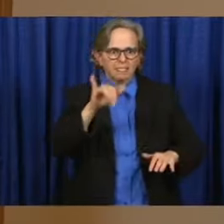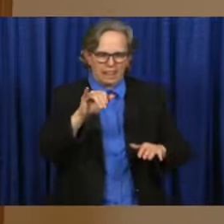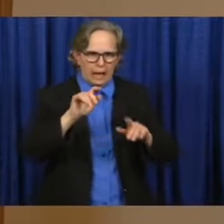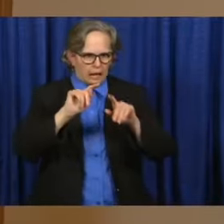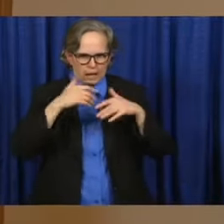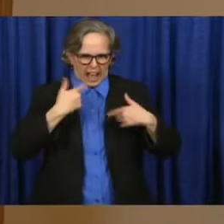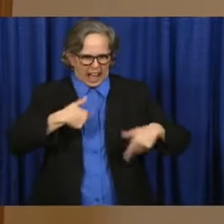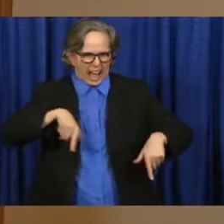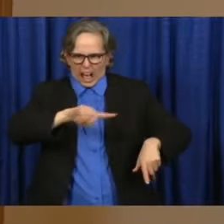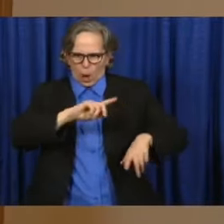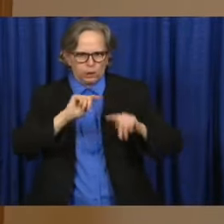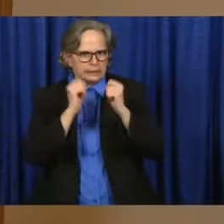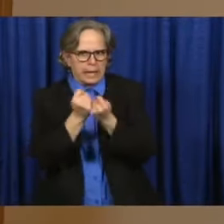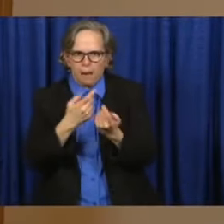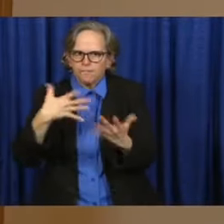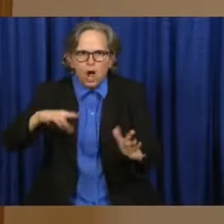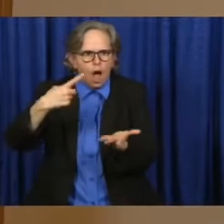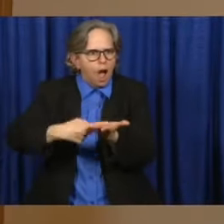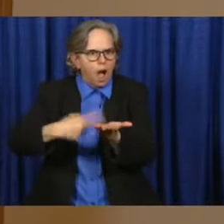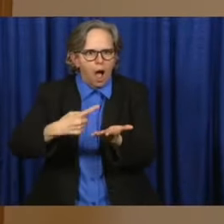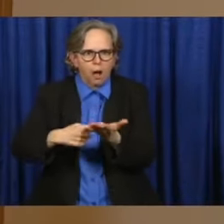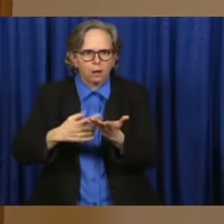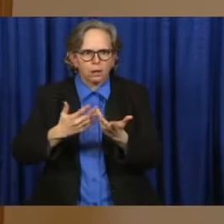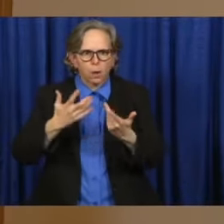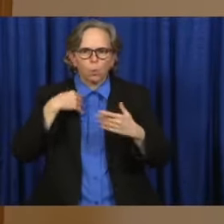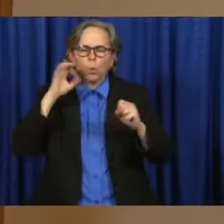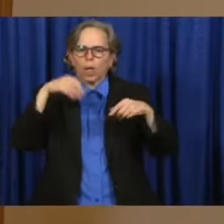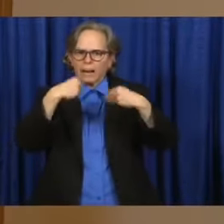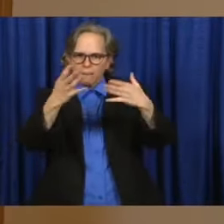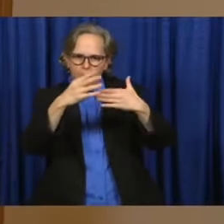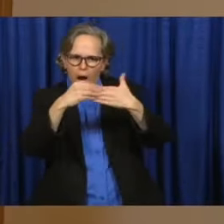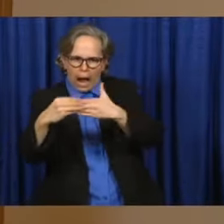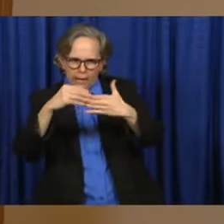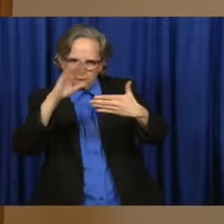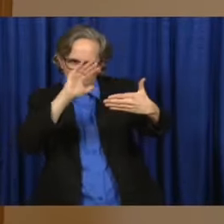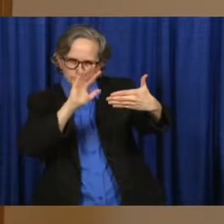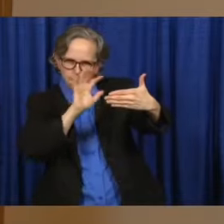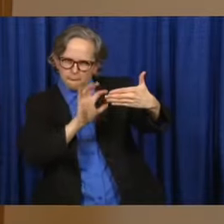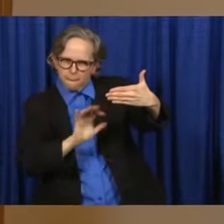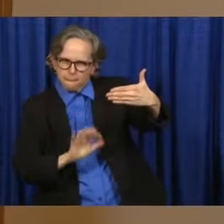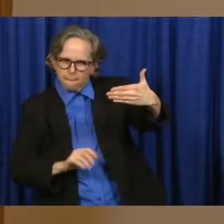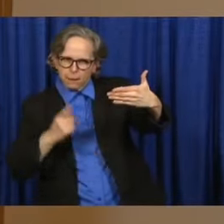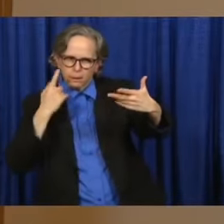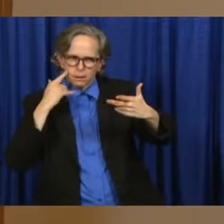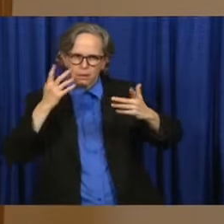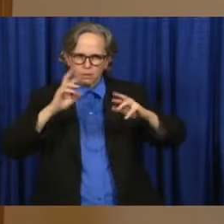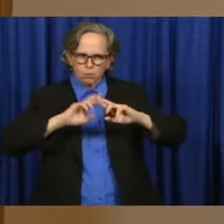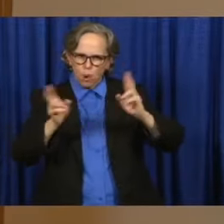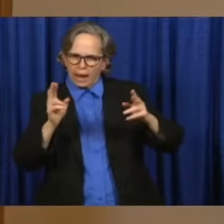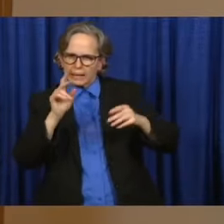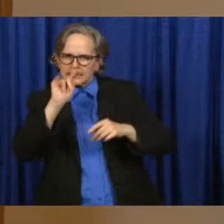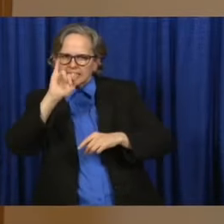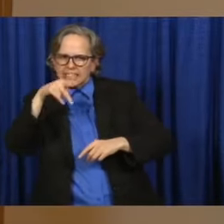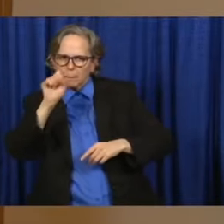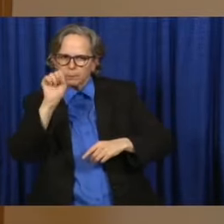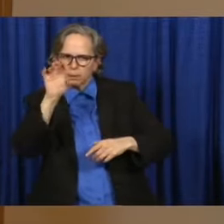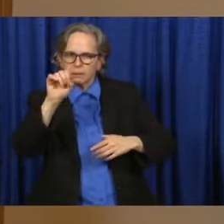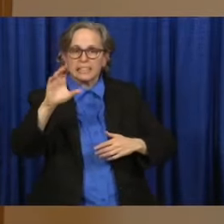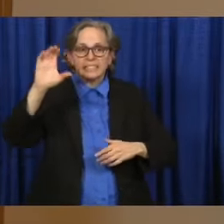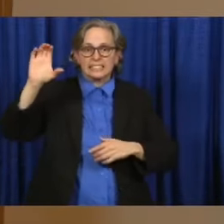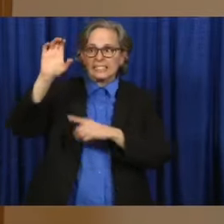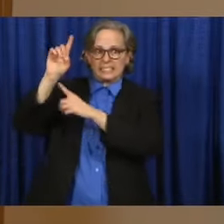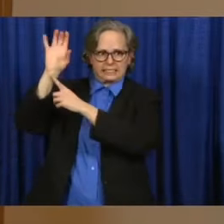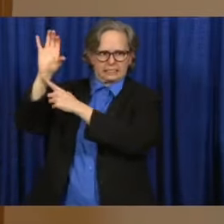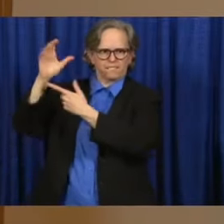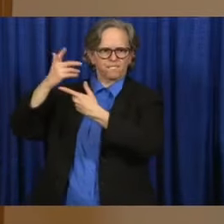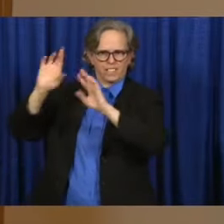and there is guidance out there about that. The CDC gives tips, and then we do alerts through something called a